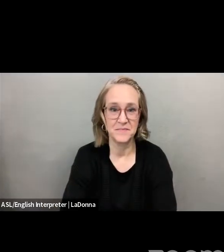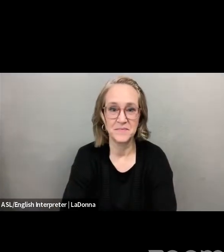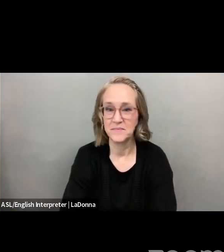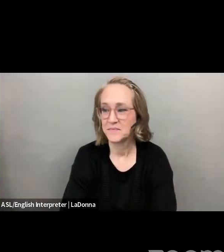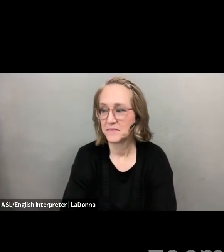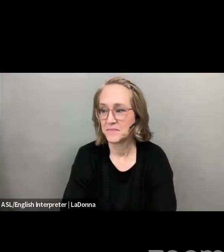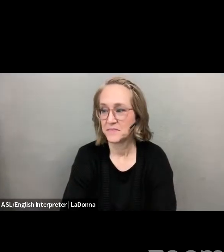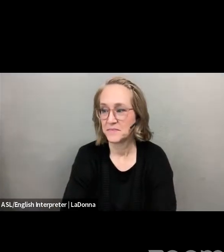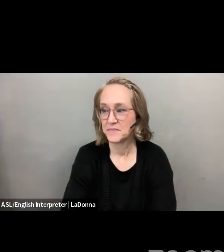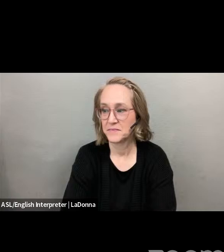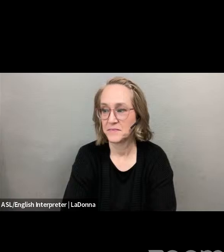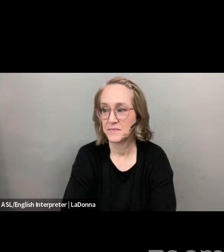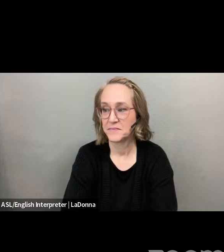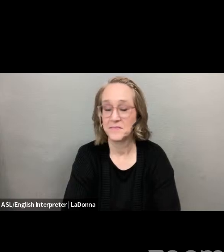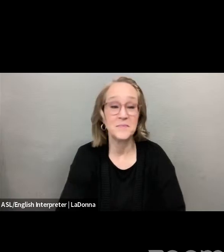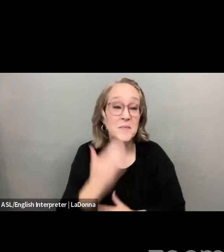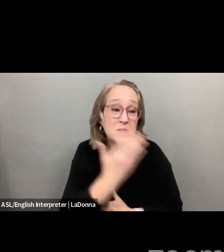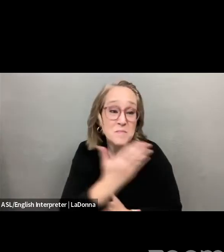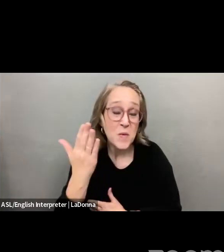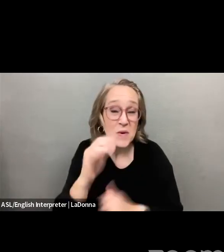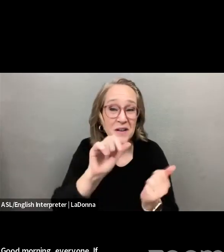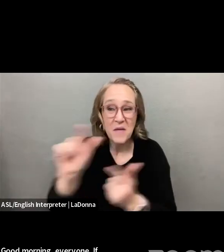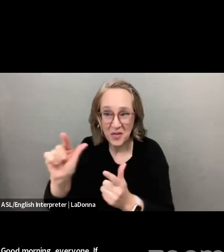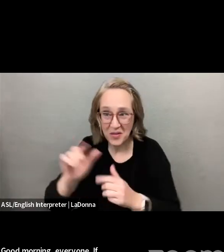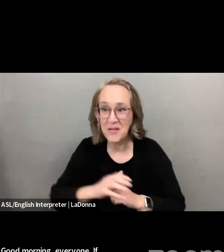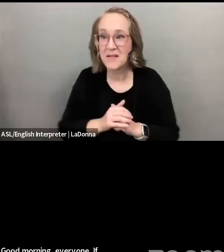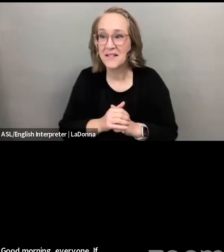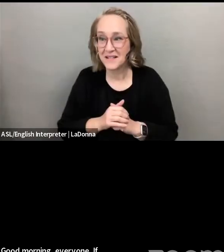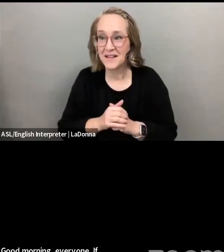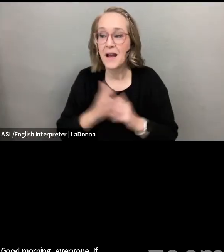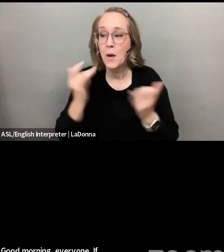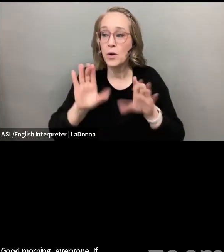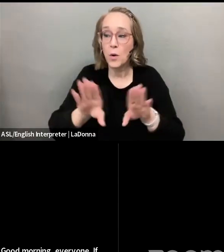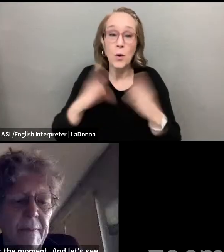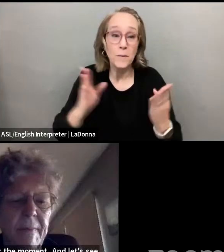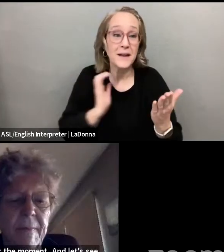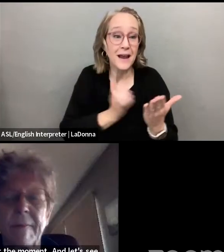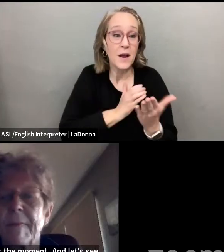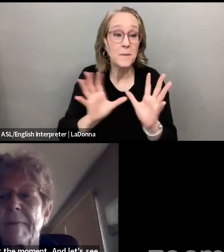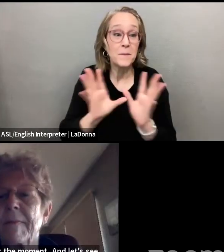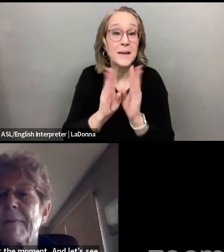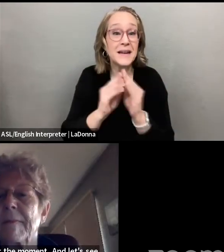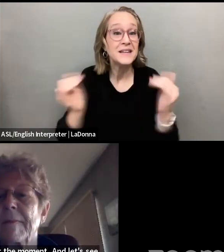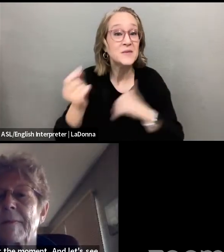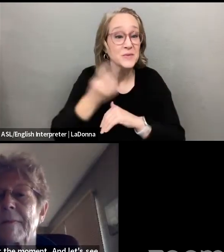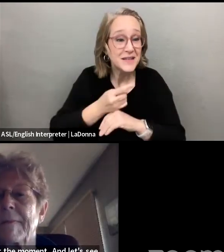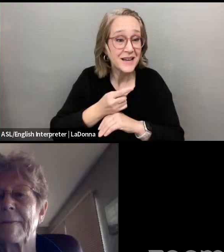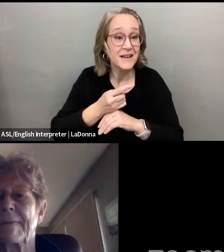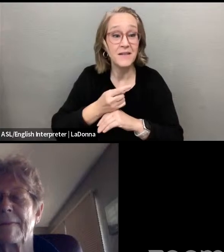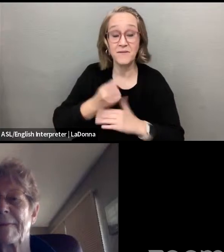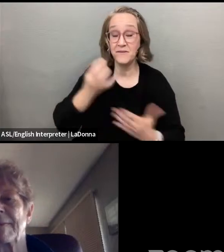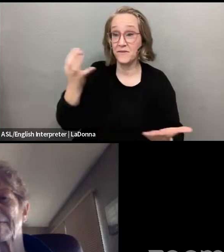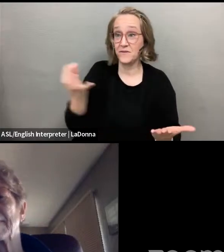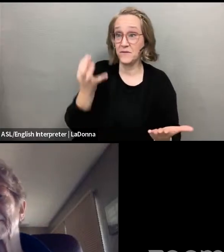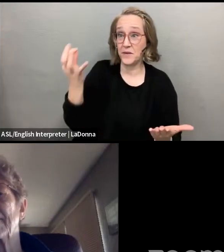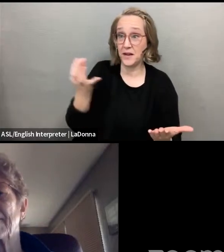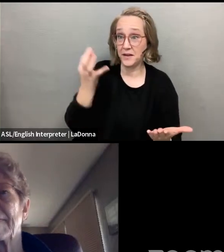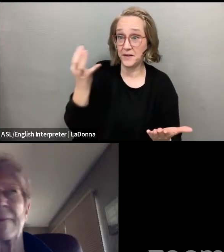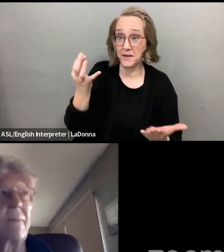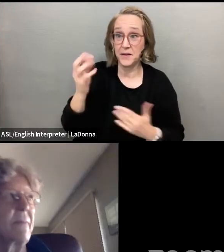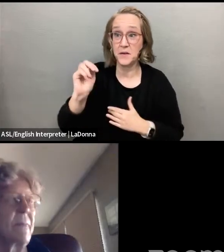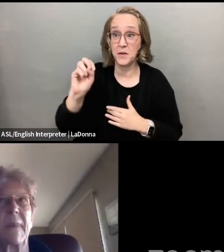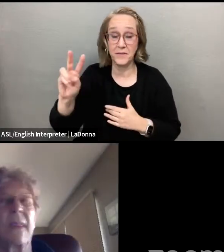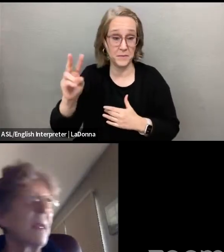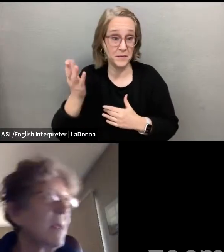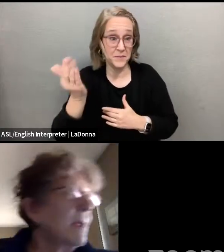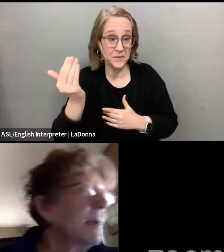you. Good morning, everyone. I'd like to open our meeting today. It's Friday, November